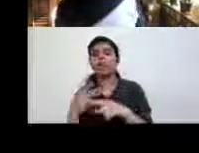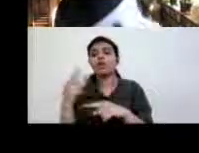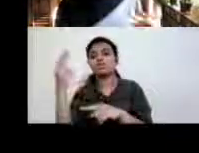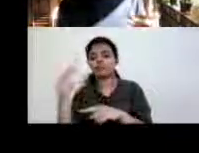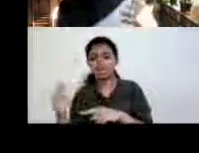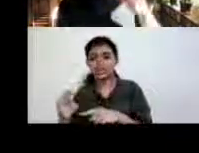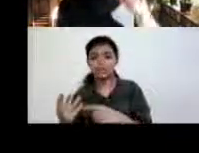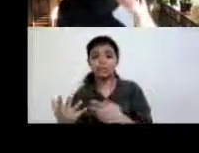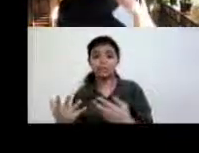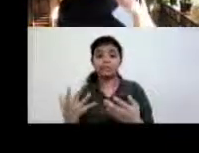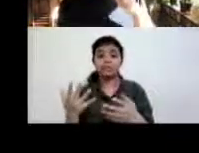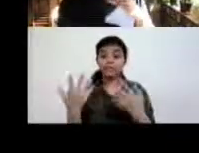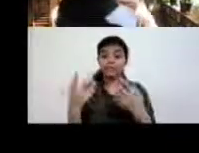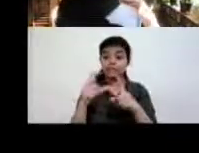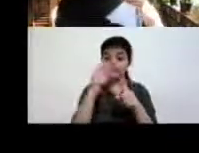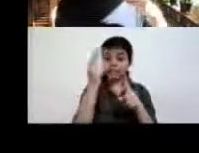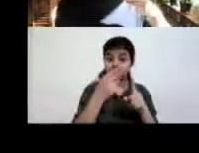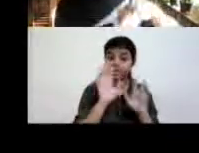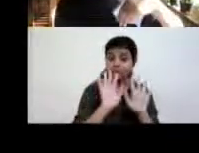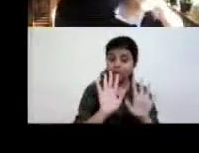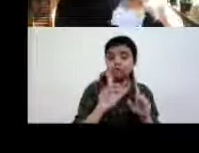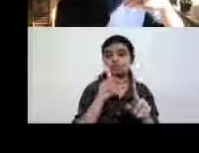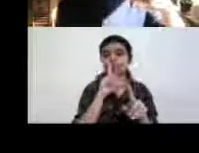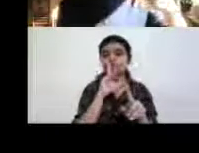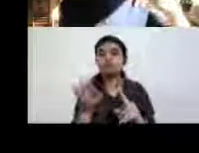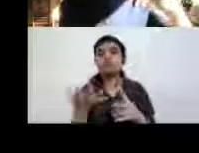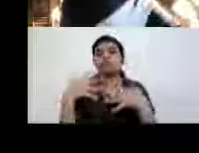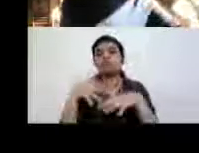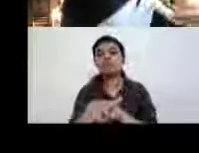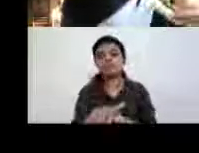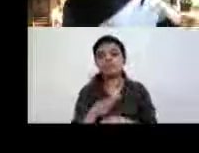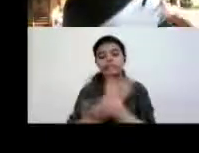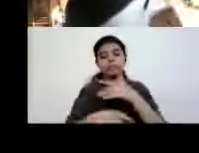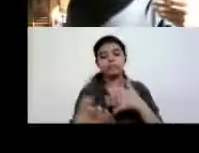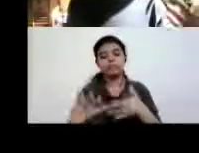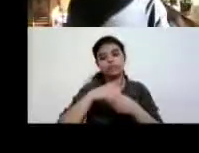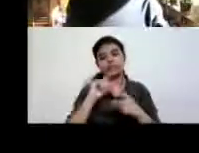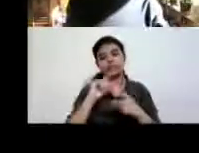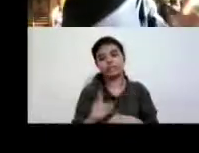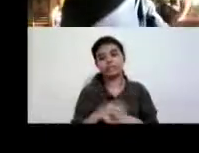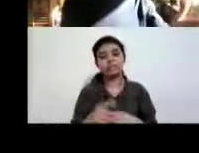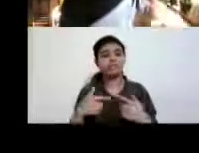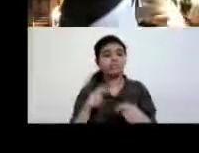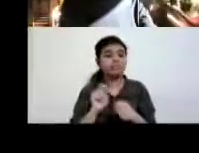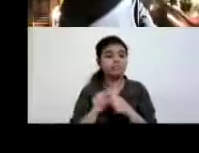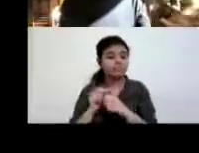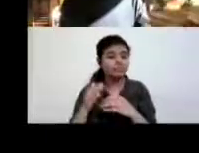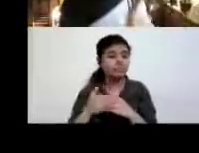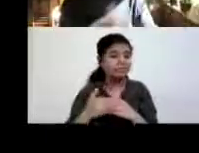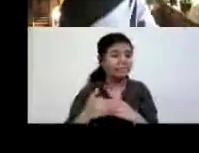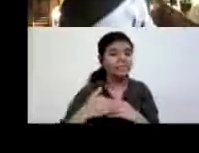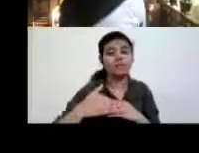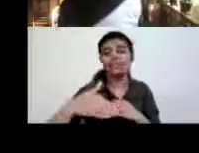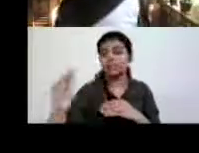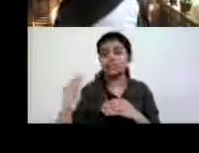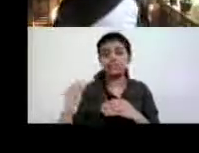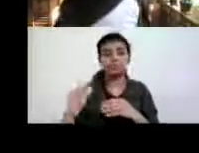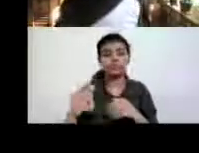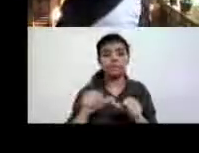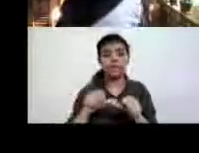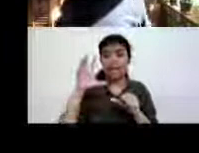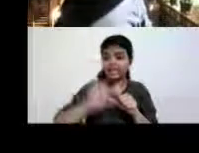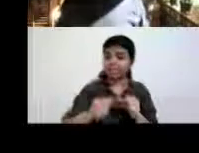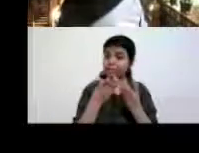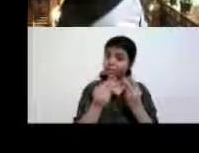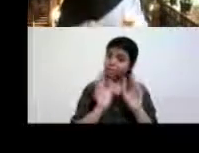that means that we actually have to do much more than just coming up with an accessible